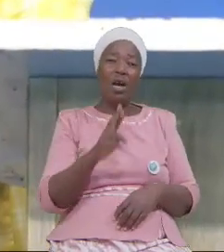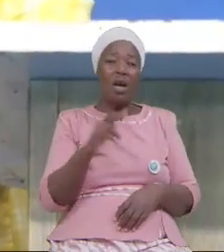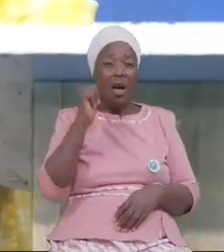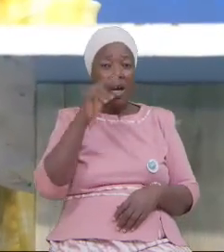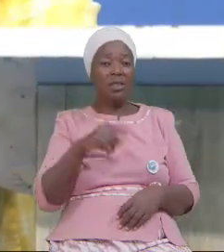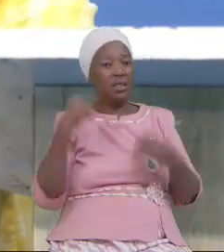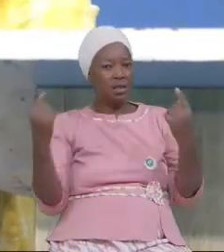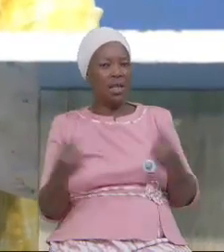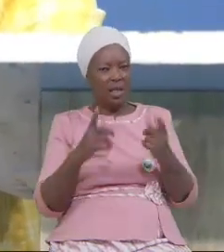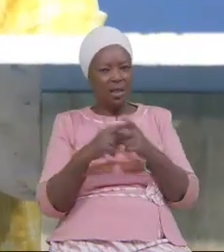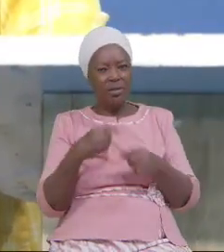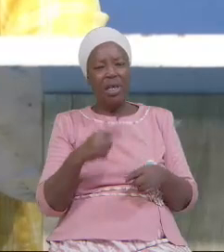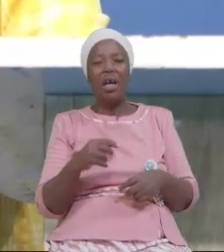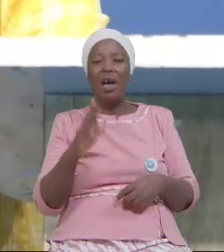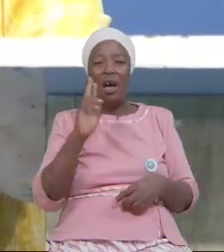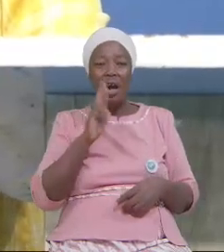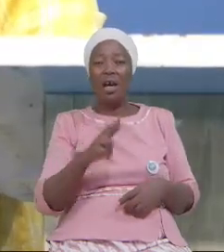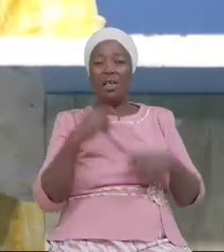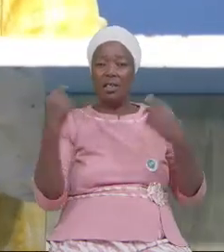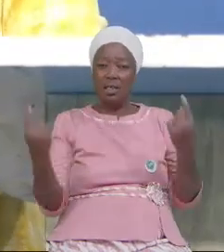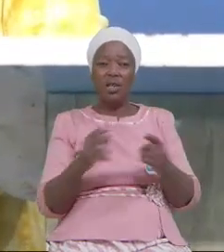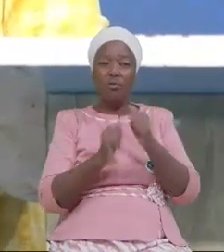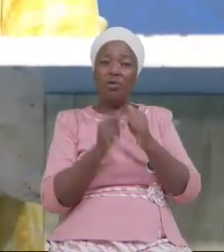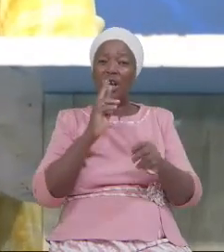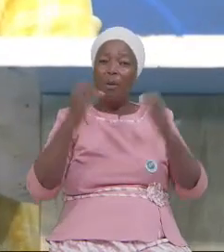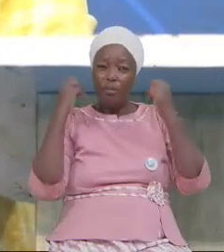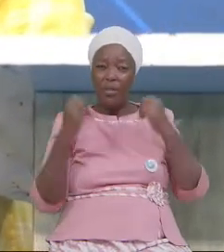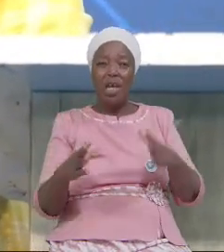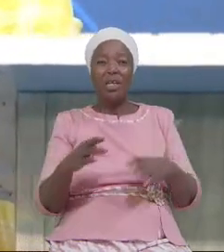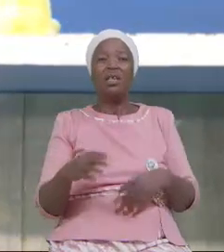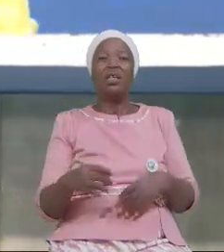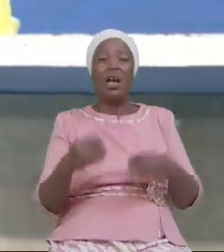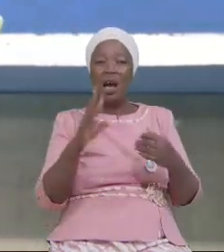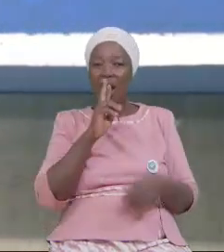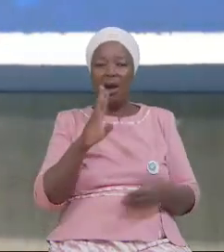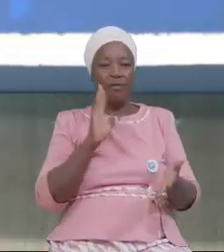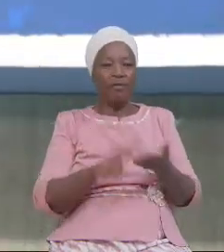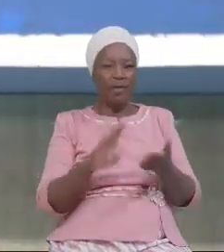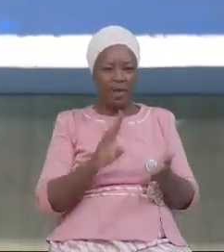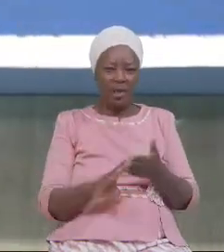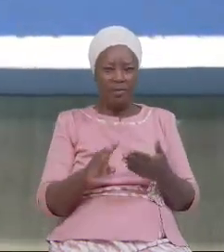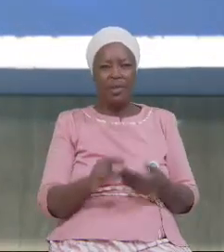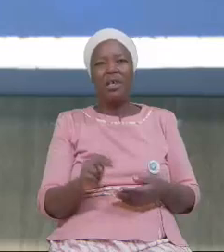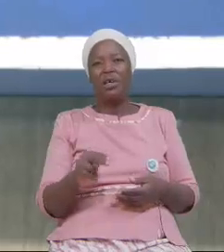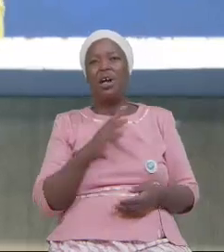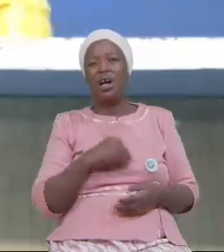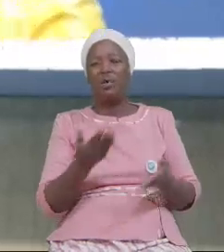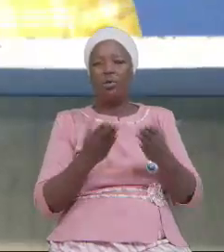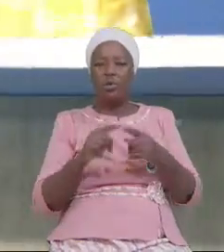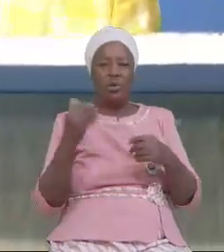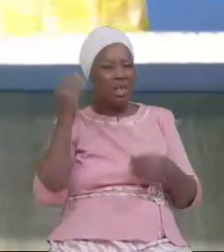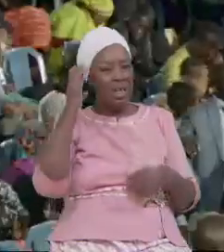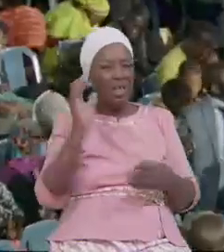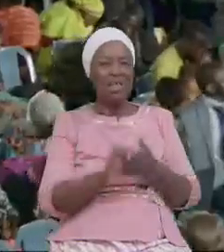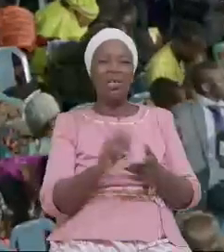say, her sins, which are many, are forgiven. I want to hear that word too. Raise up that hand.